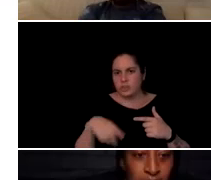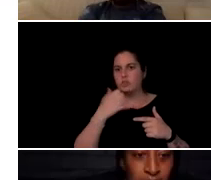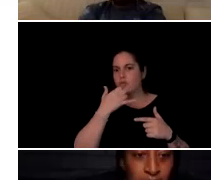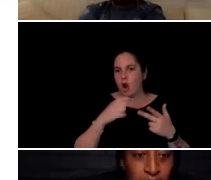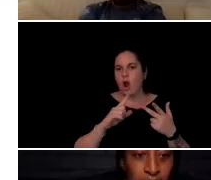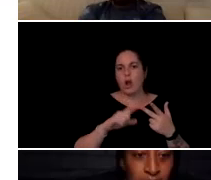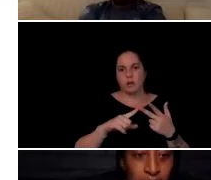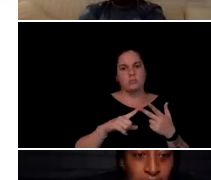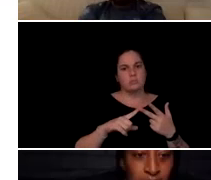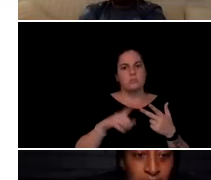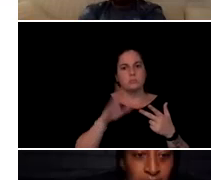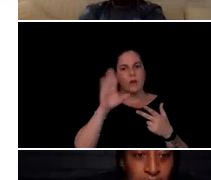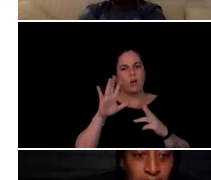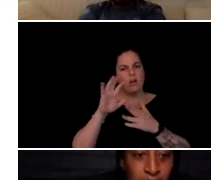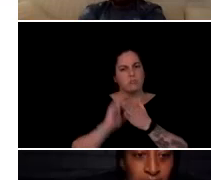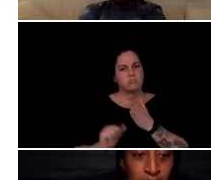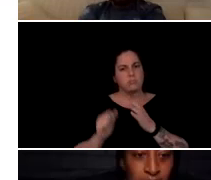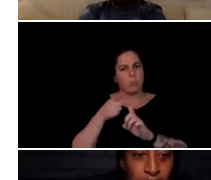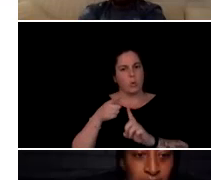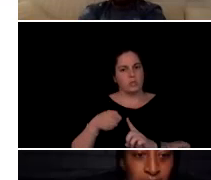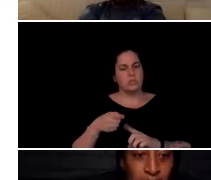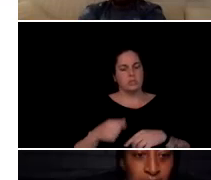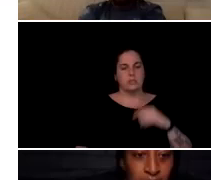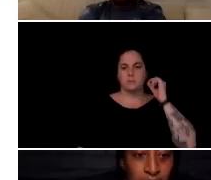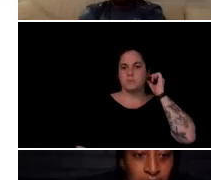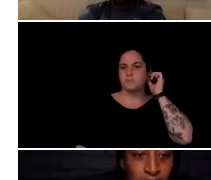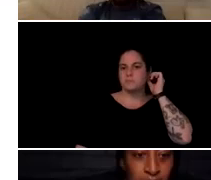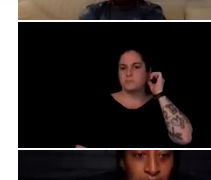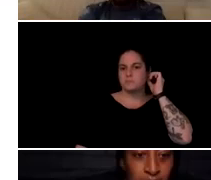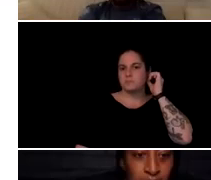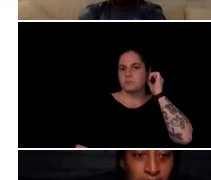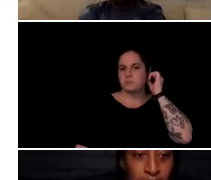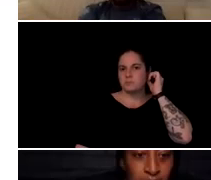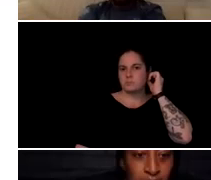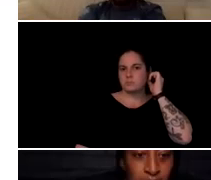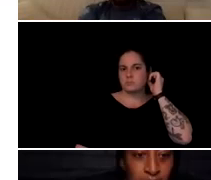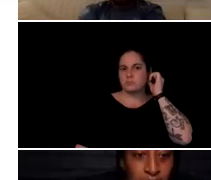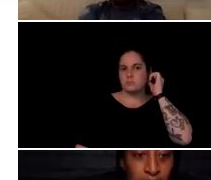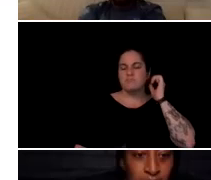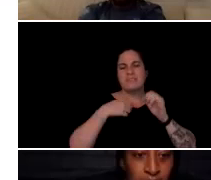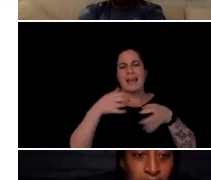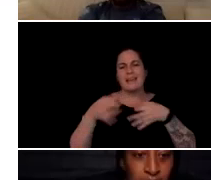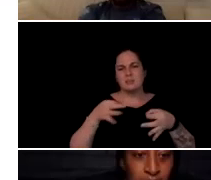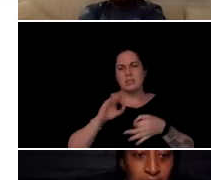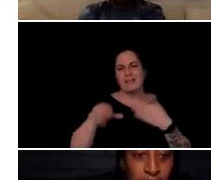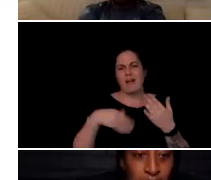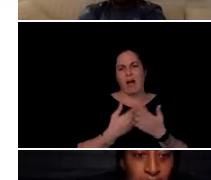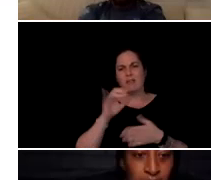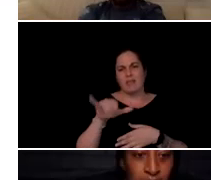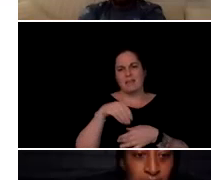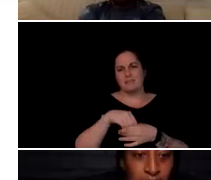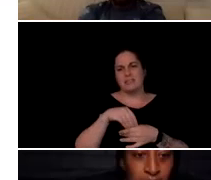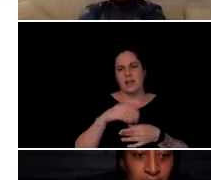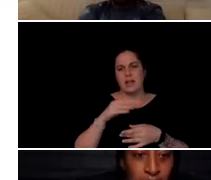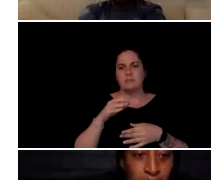that's explained in the project details. All right. So I'm not trying to be an English